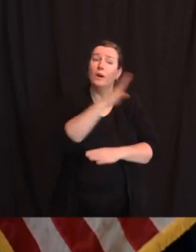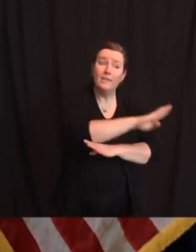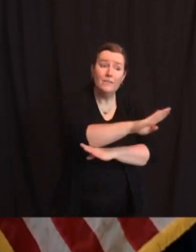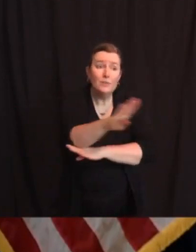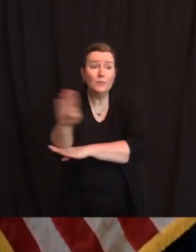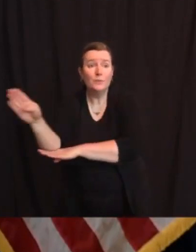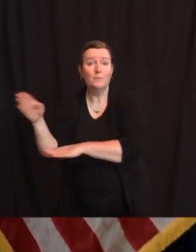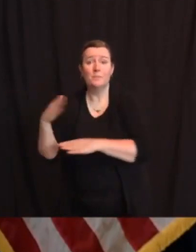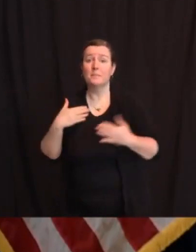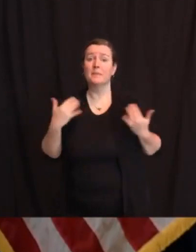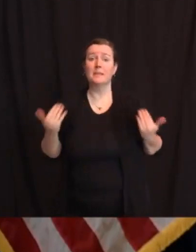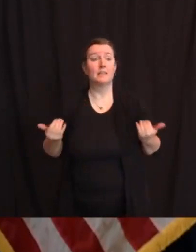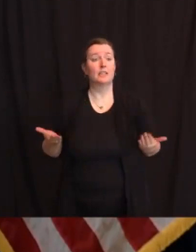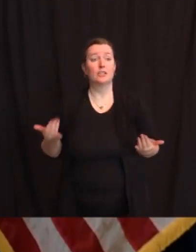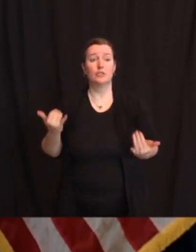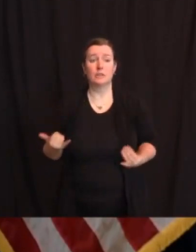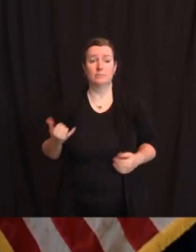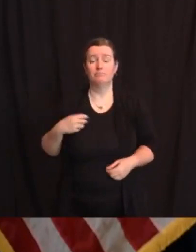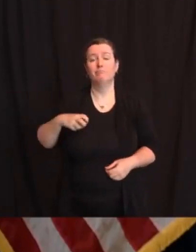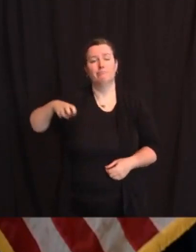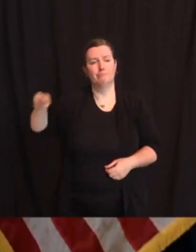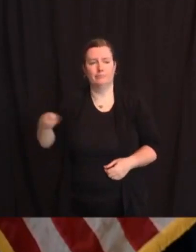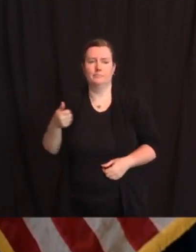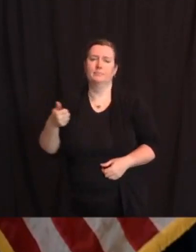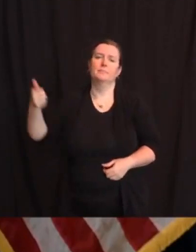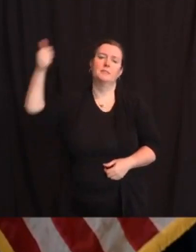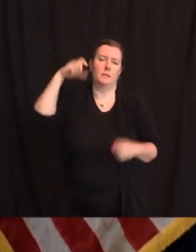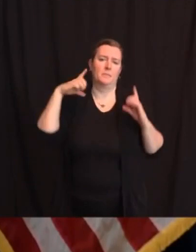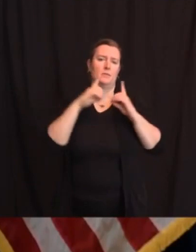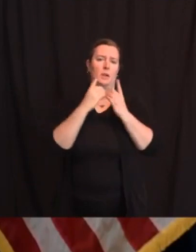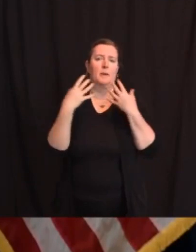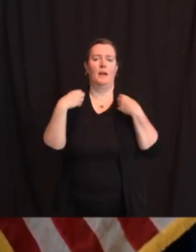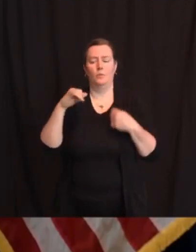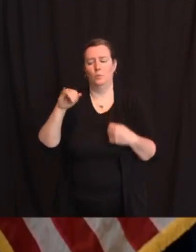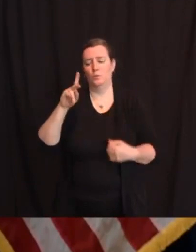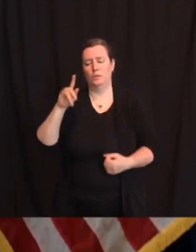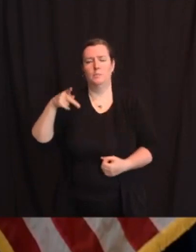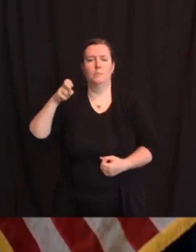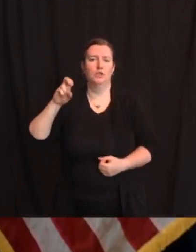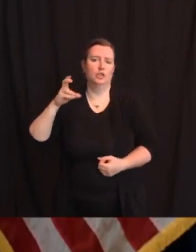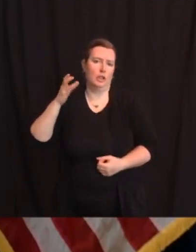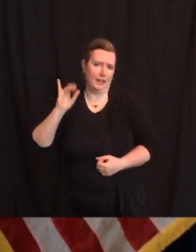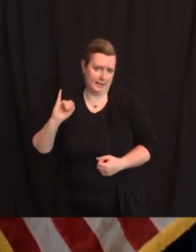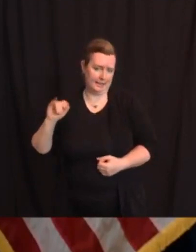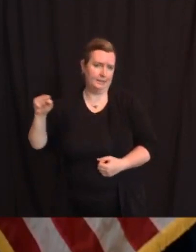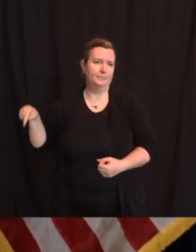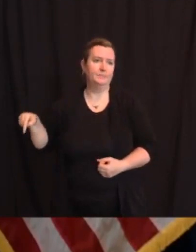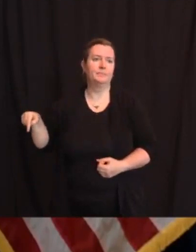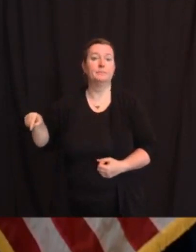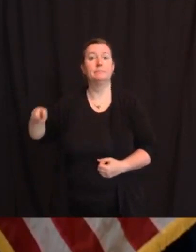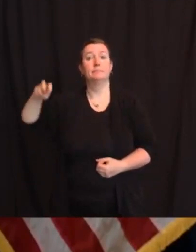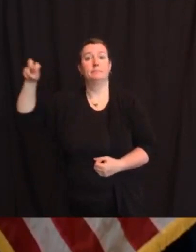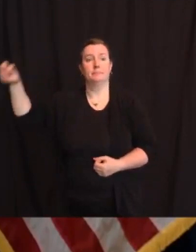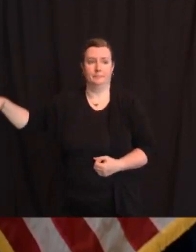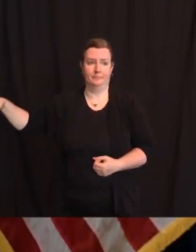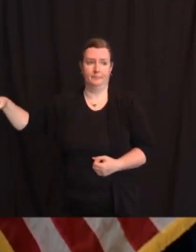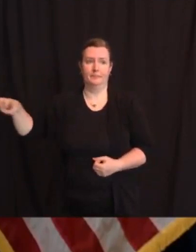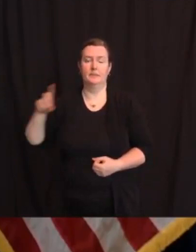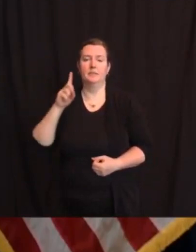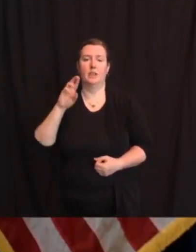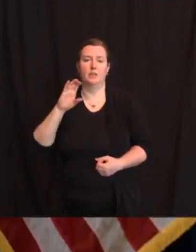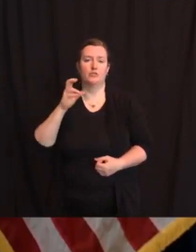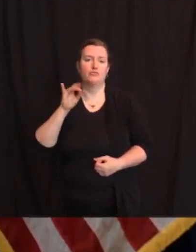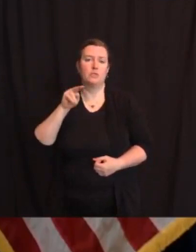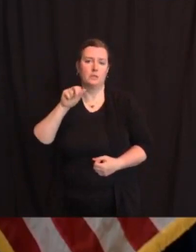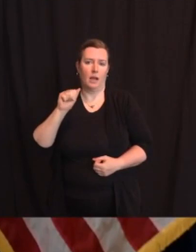the Commissioner of the Department of Health, Judy Persichelli. To her right, another person you know well, the state's